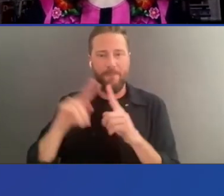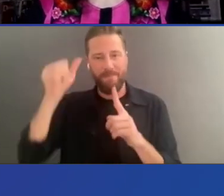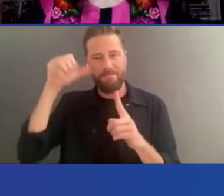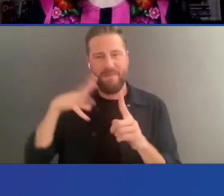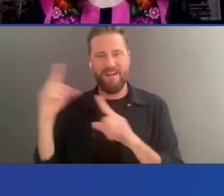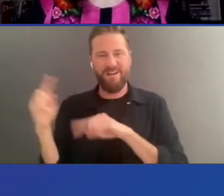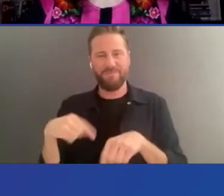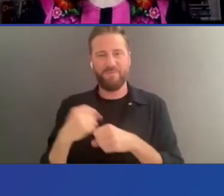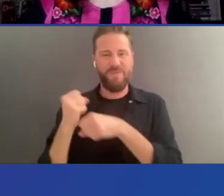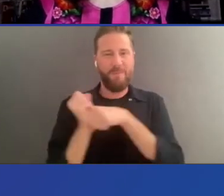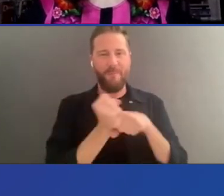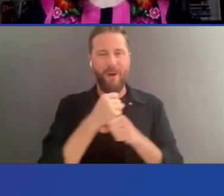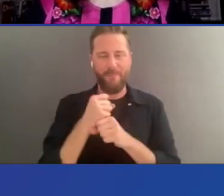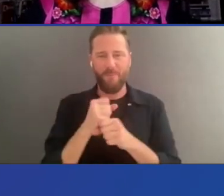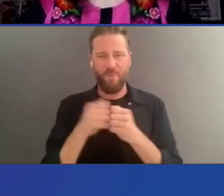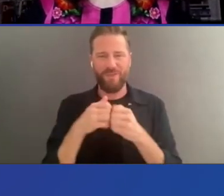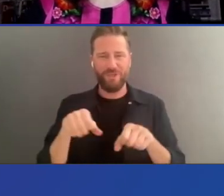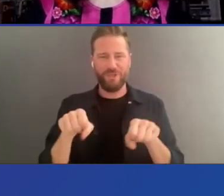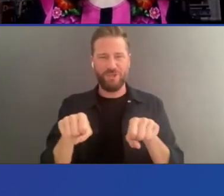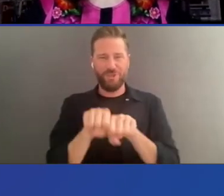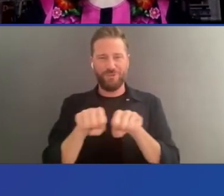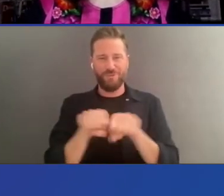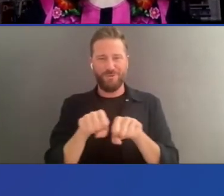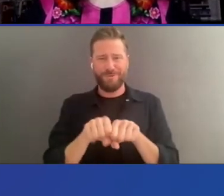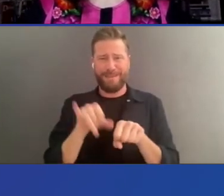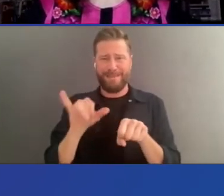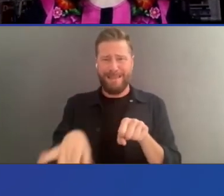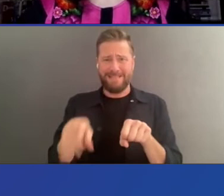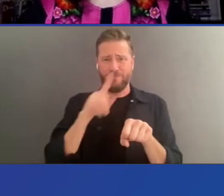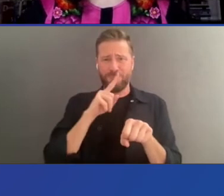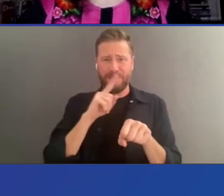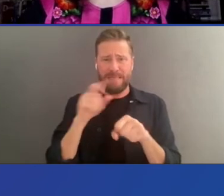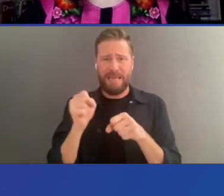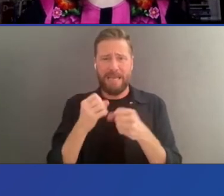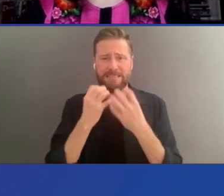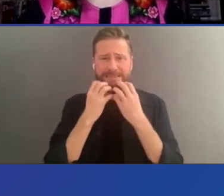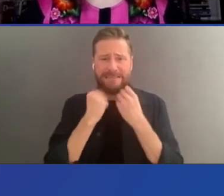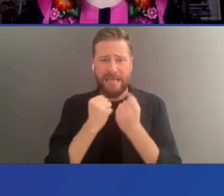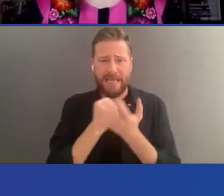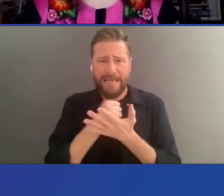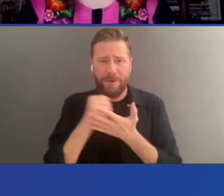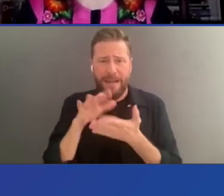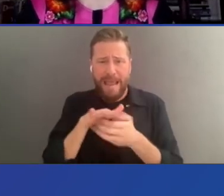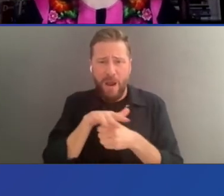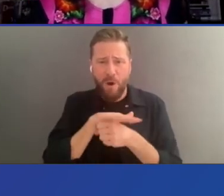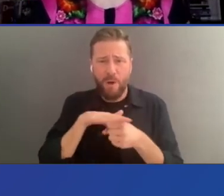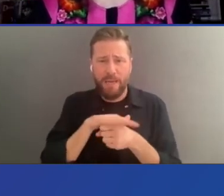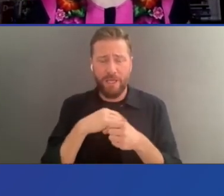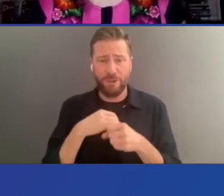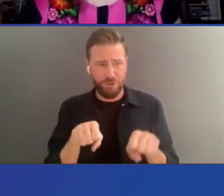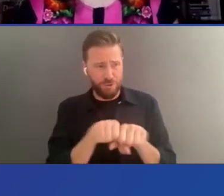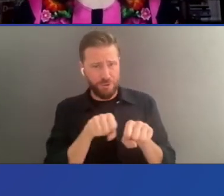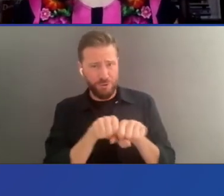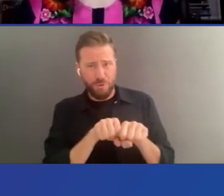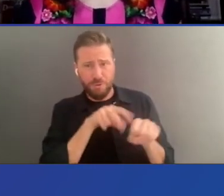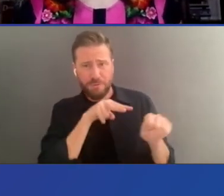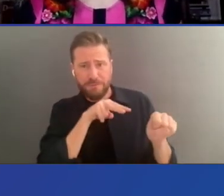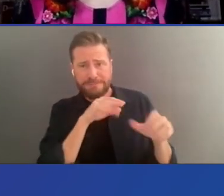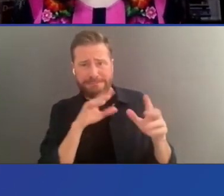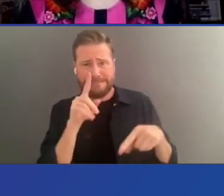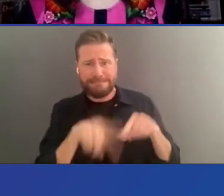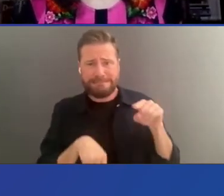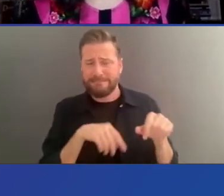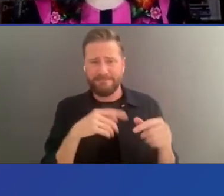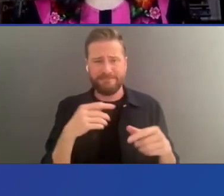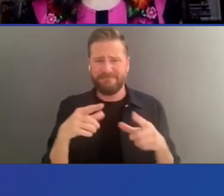It's totally different idea. This is sacred area for us. It's just one of the pieces that